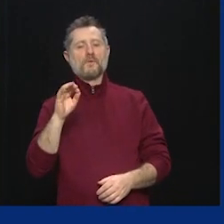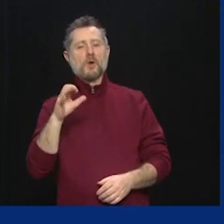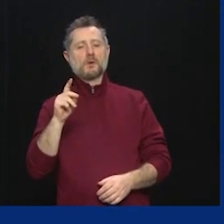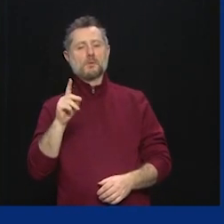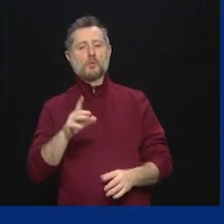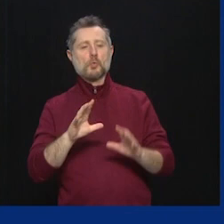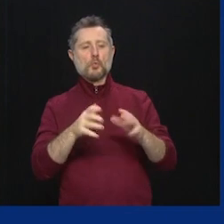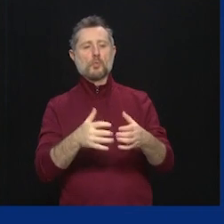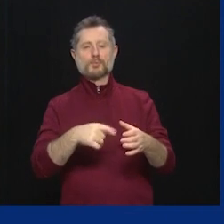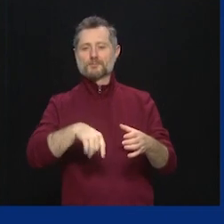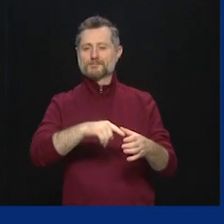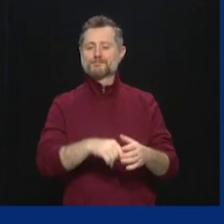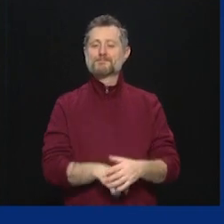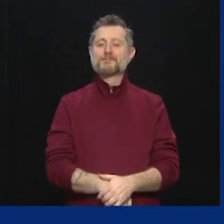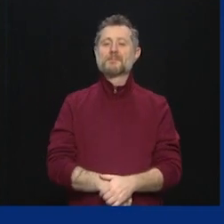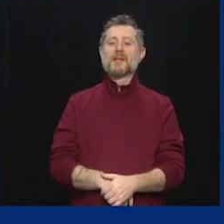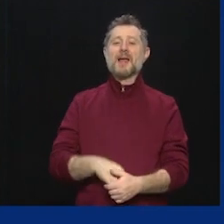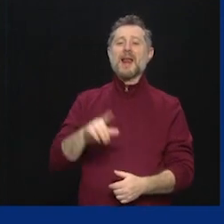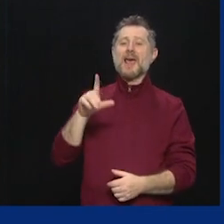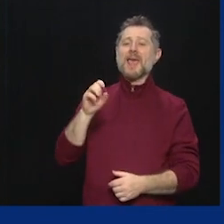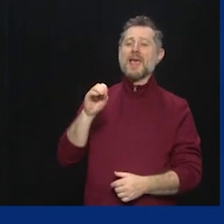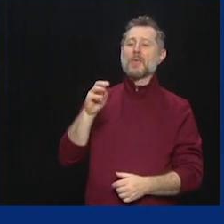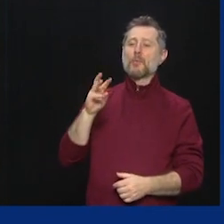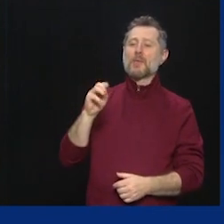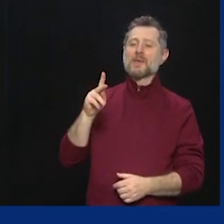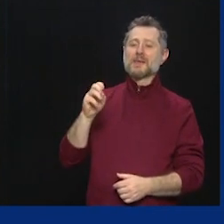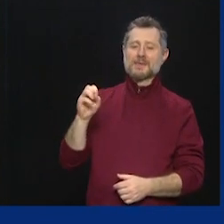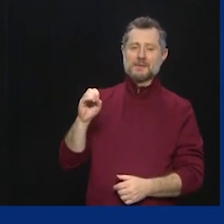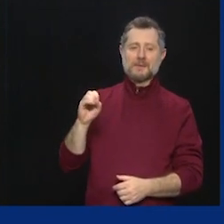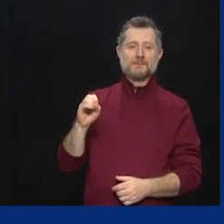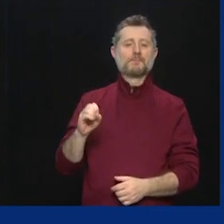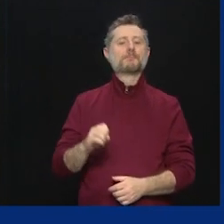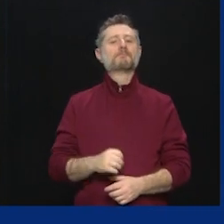President of UBS Americas, Tom Naradle,